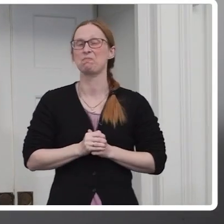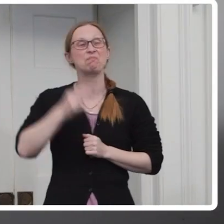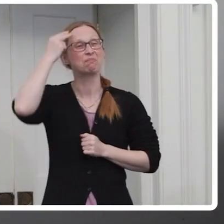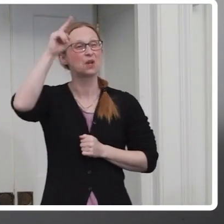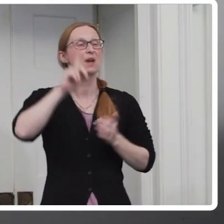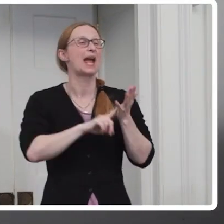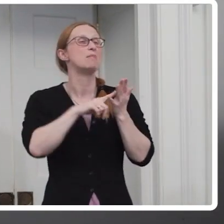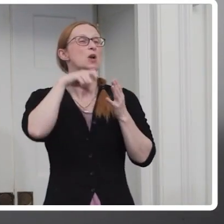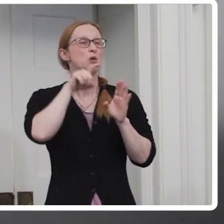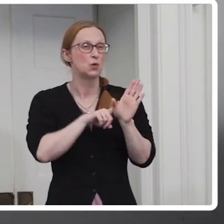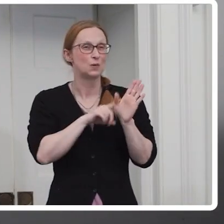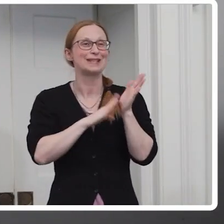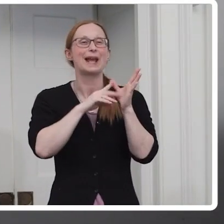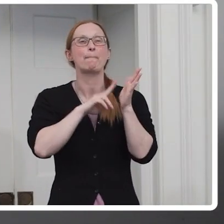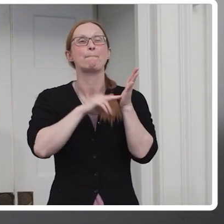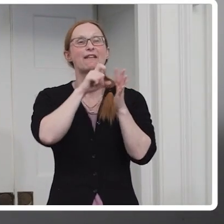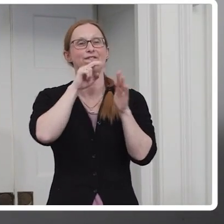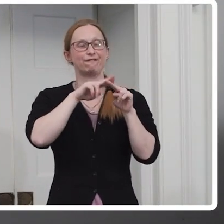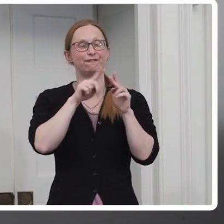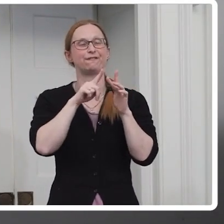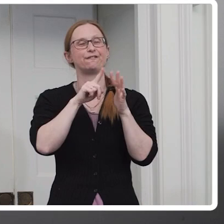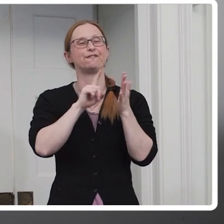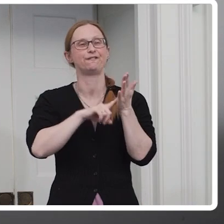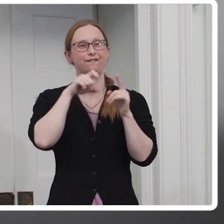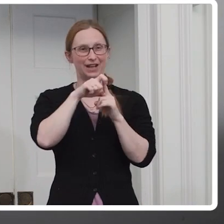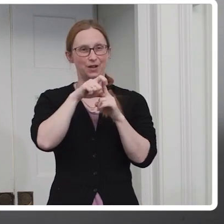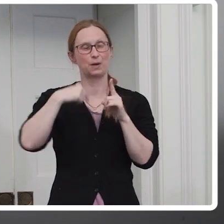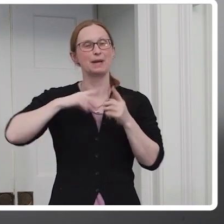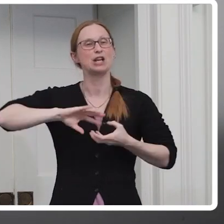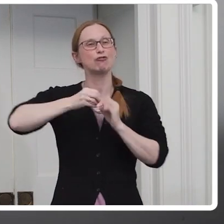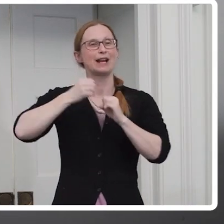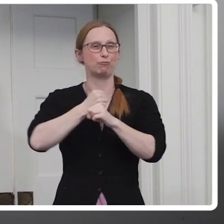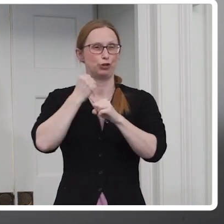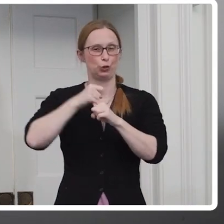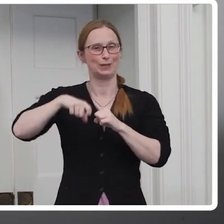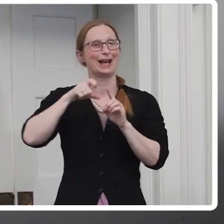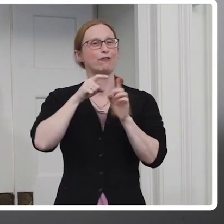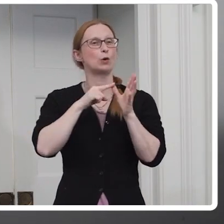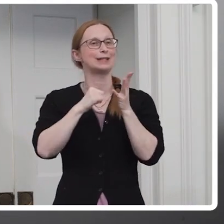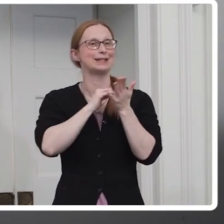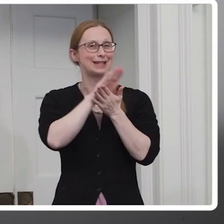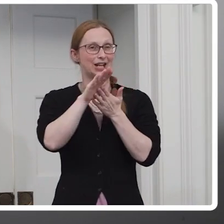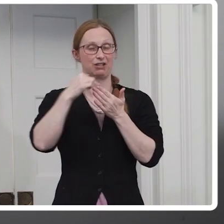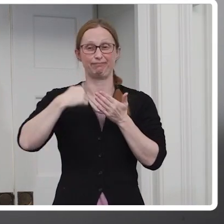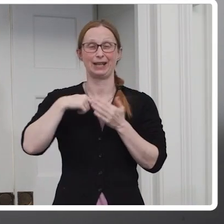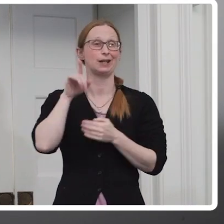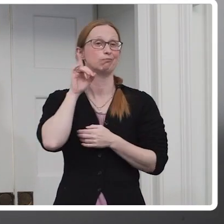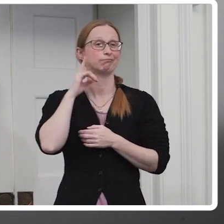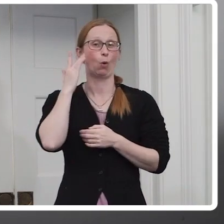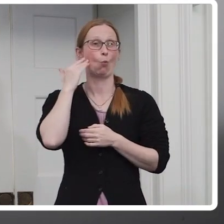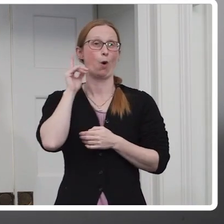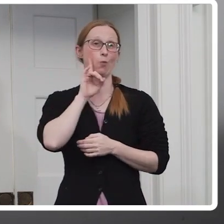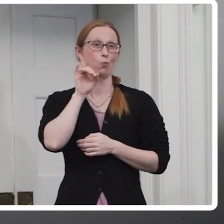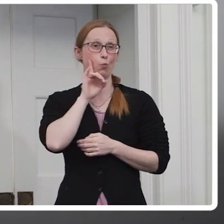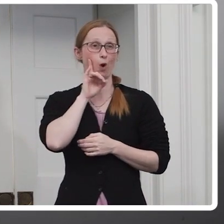me there. My name is Lucy Mounfield. I'm the creative producer at DASH. I am a white woman with